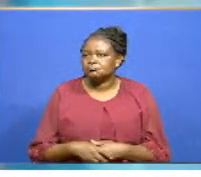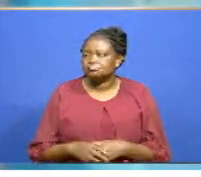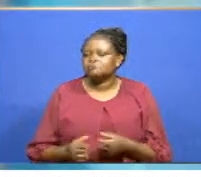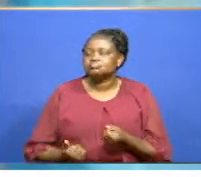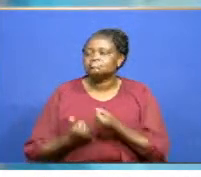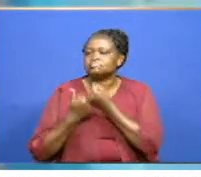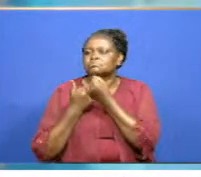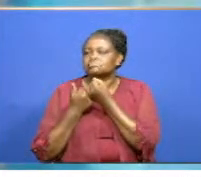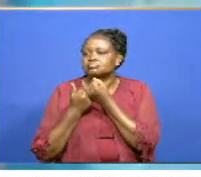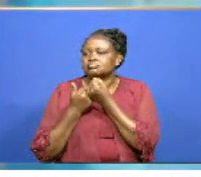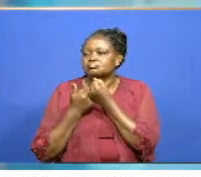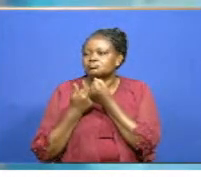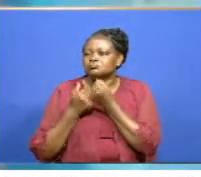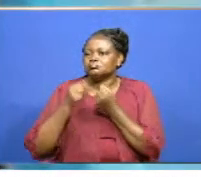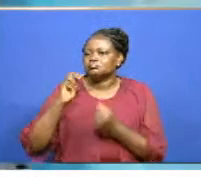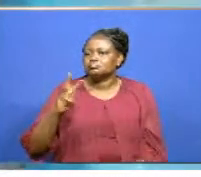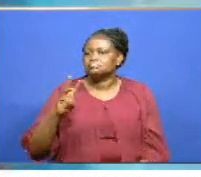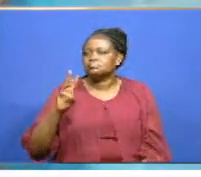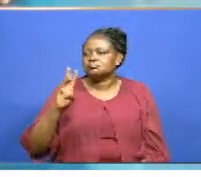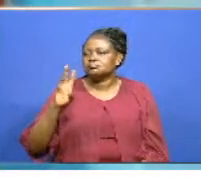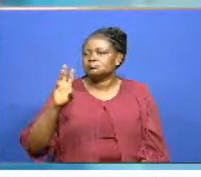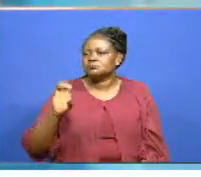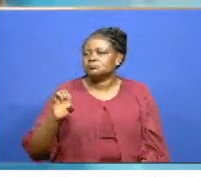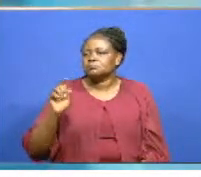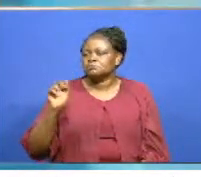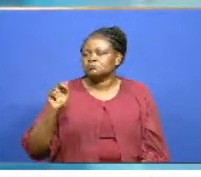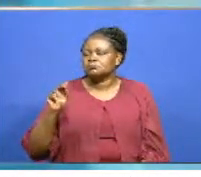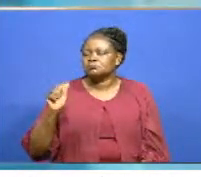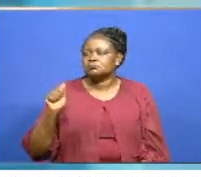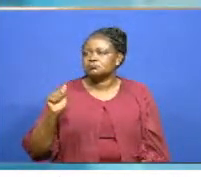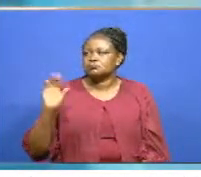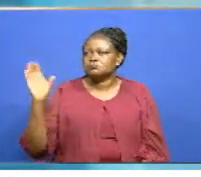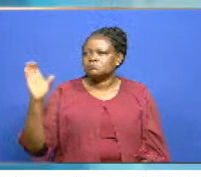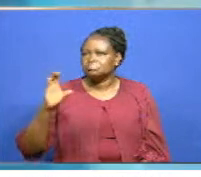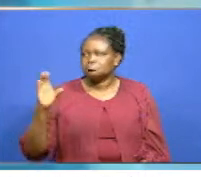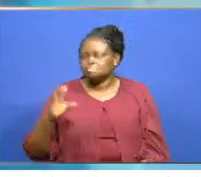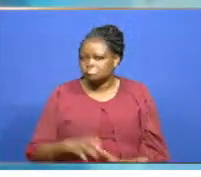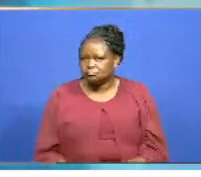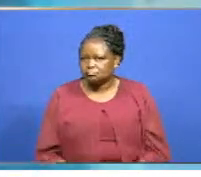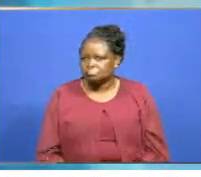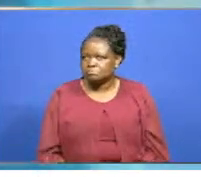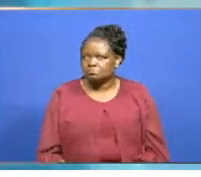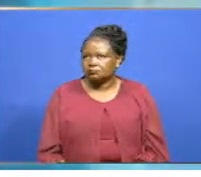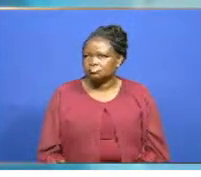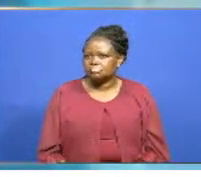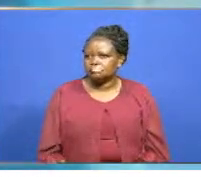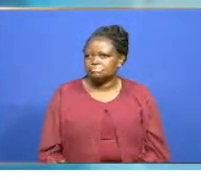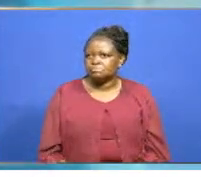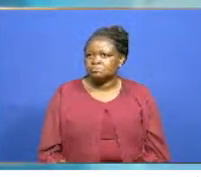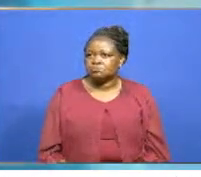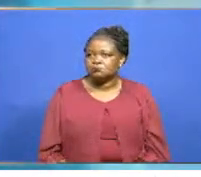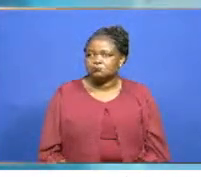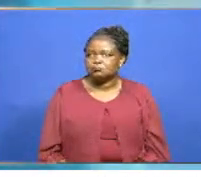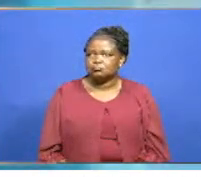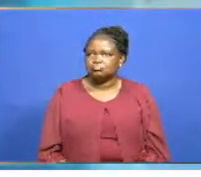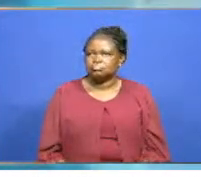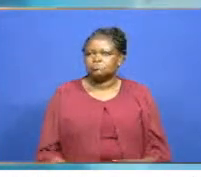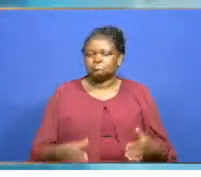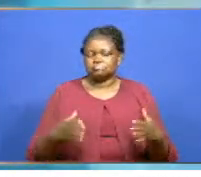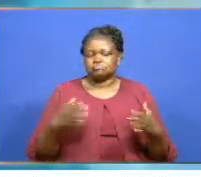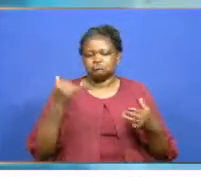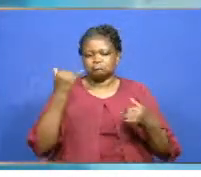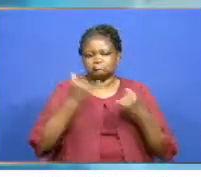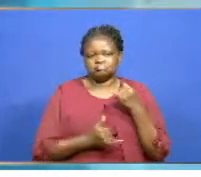support Wetangula's candidate. So that is the matrix of the parties in Western. So people have been, I think just to conclude